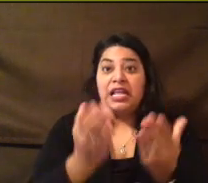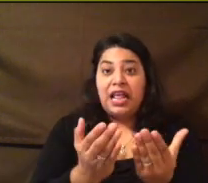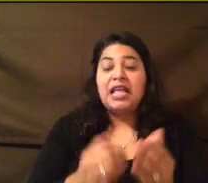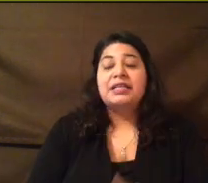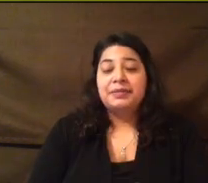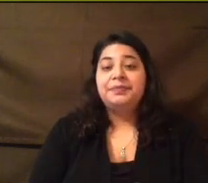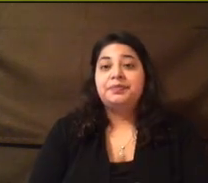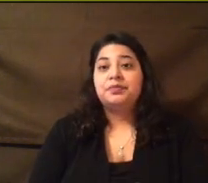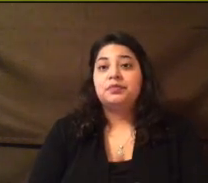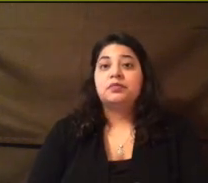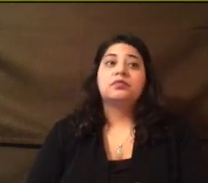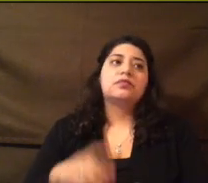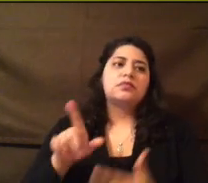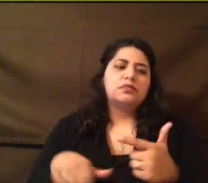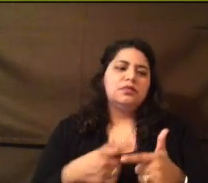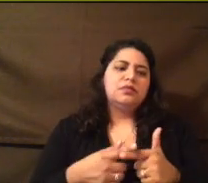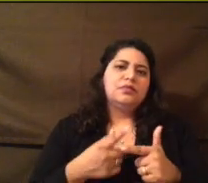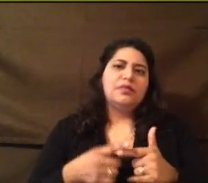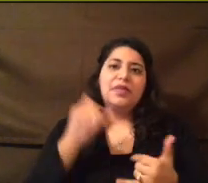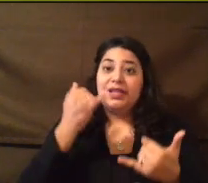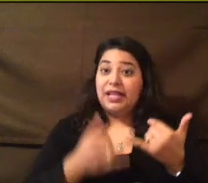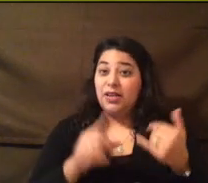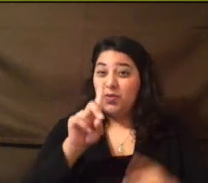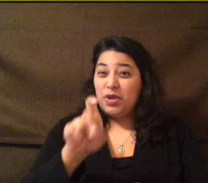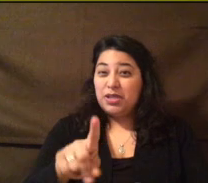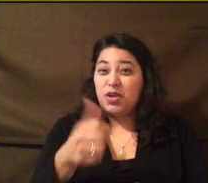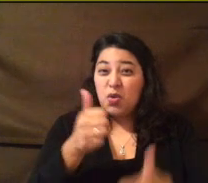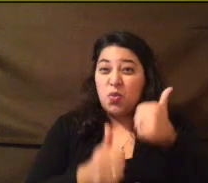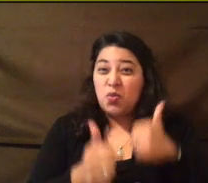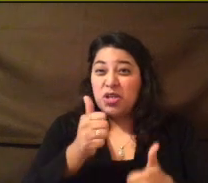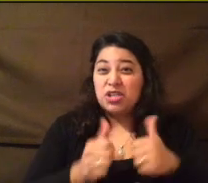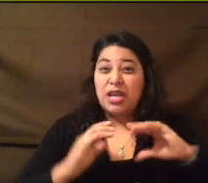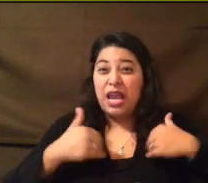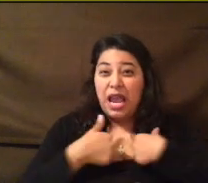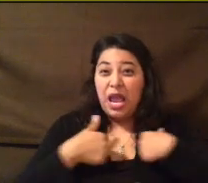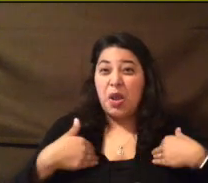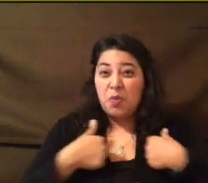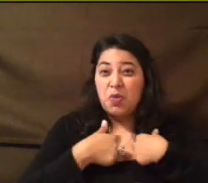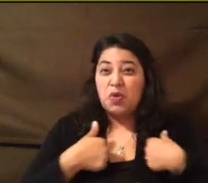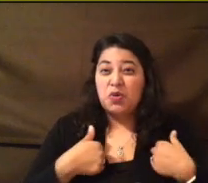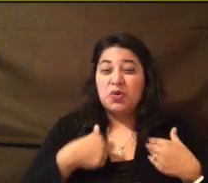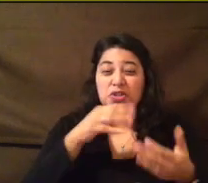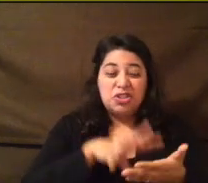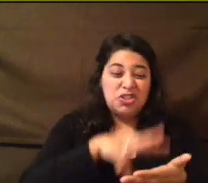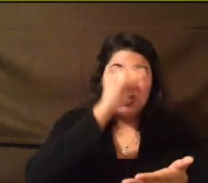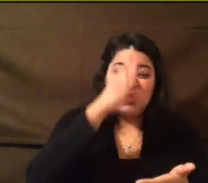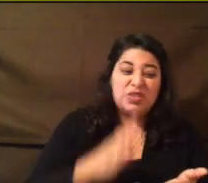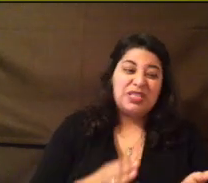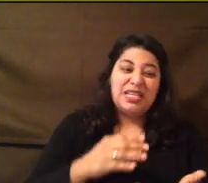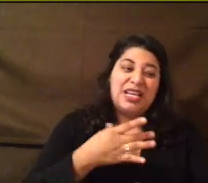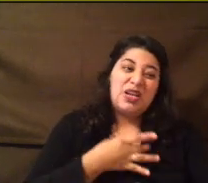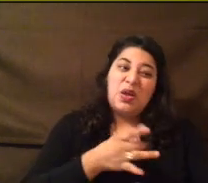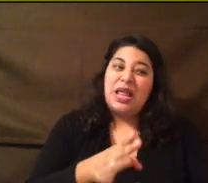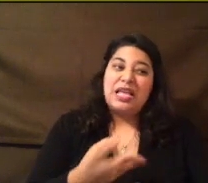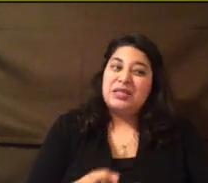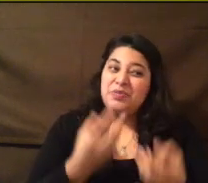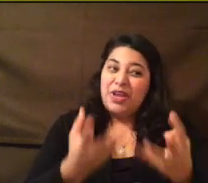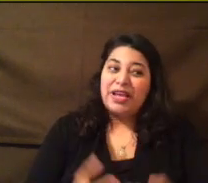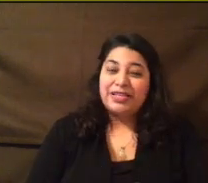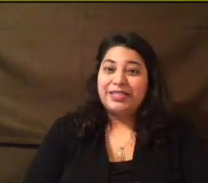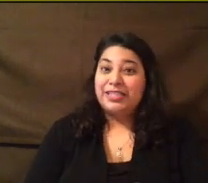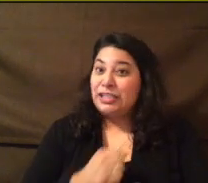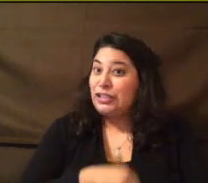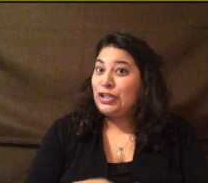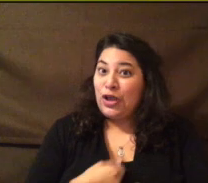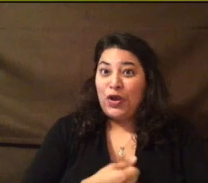in class, maybe at the time that I did that little survey, right? And now let's look at that last question. It says, which animal do these